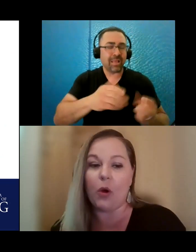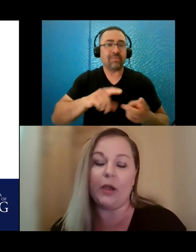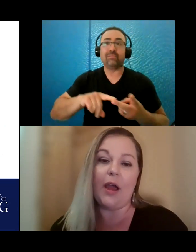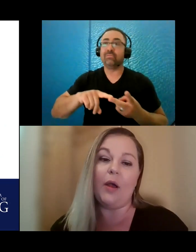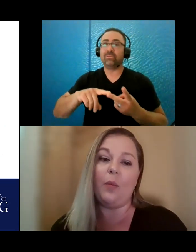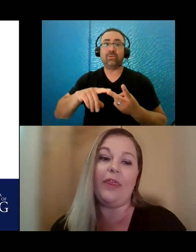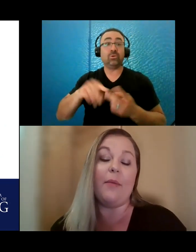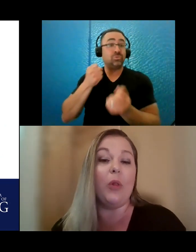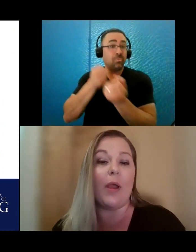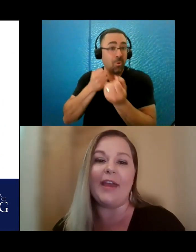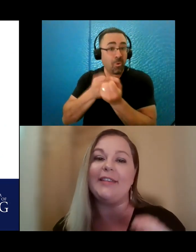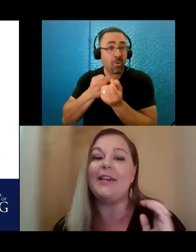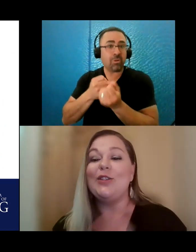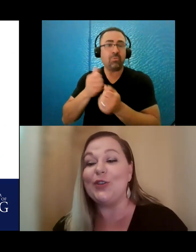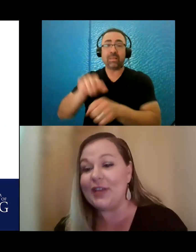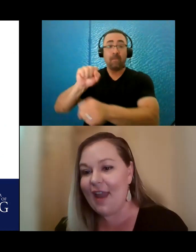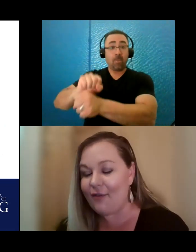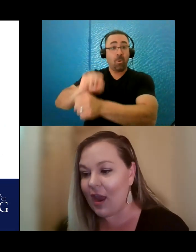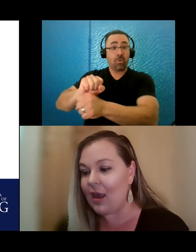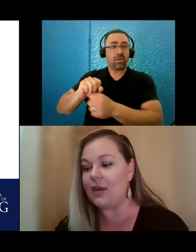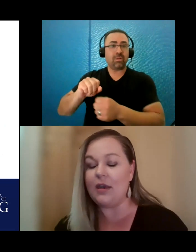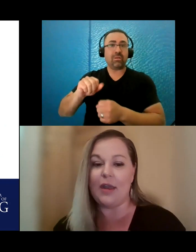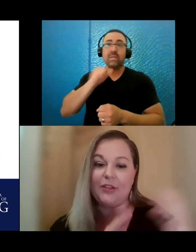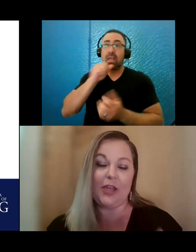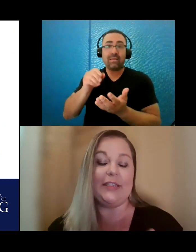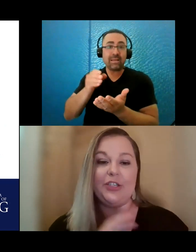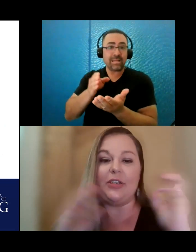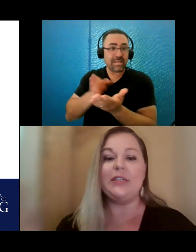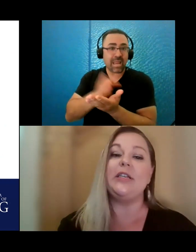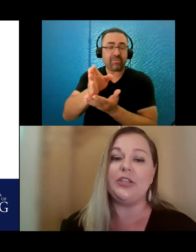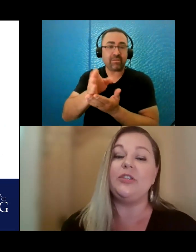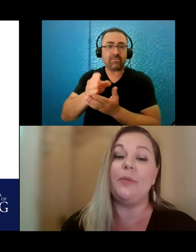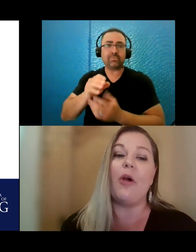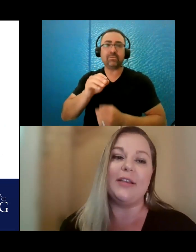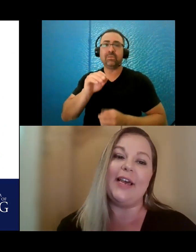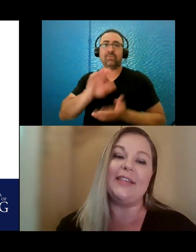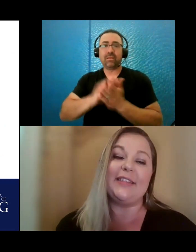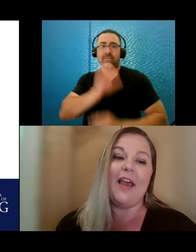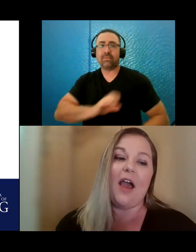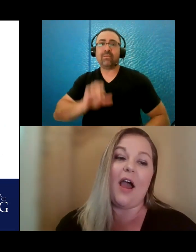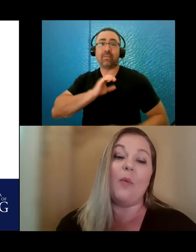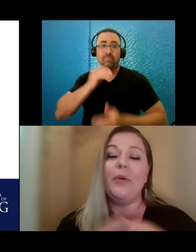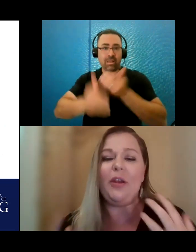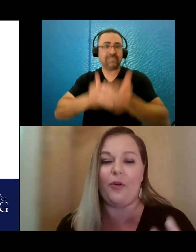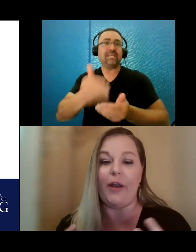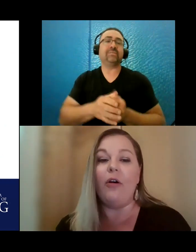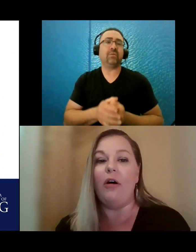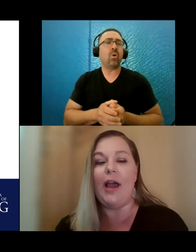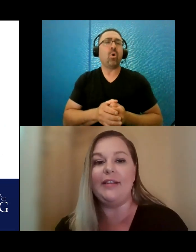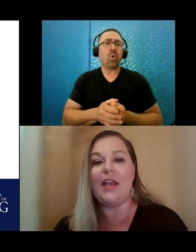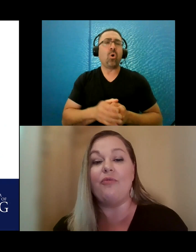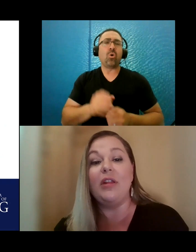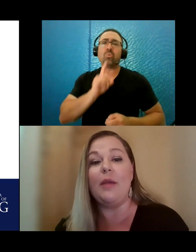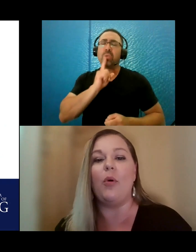just support with employment, certainly navigating the naturalization and citizenship process, were really